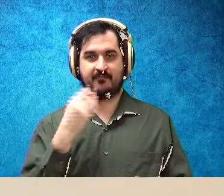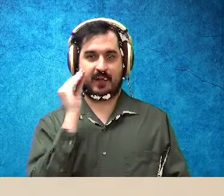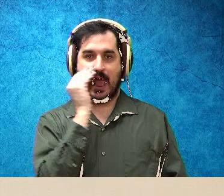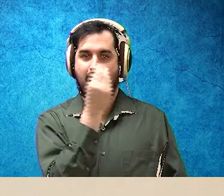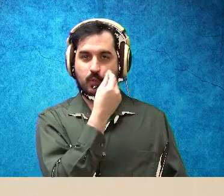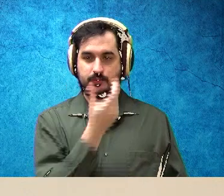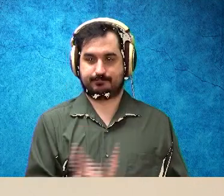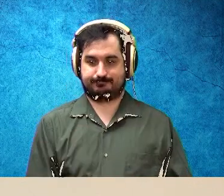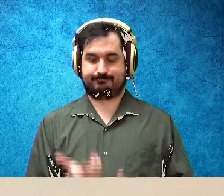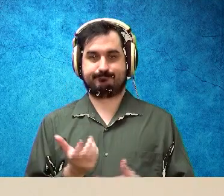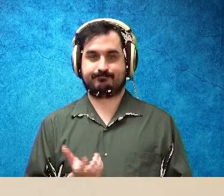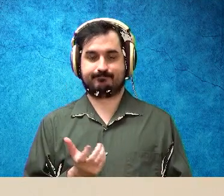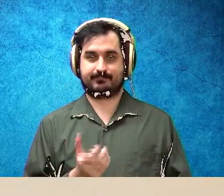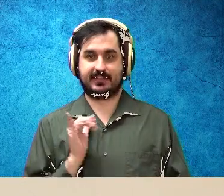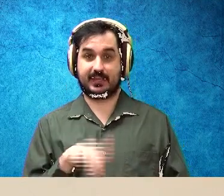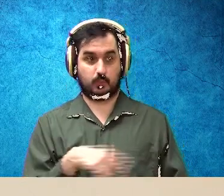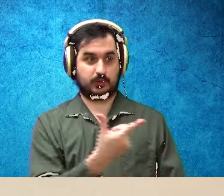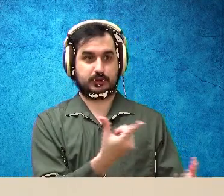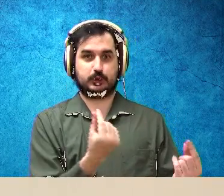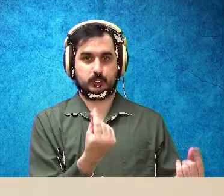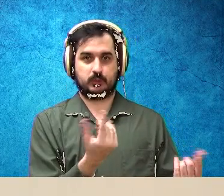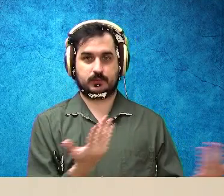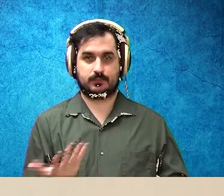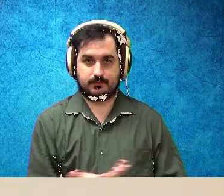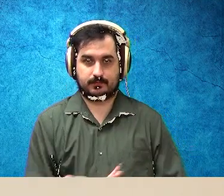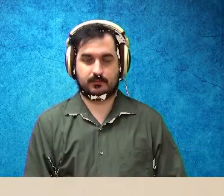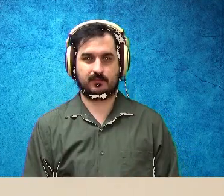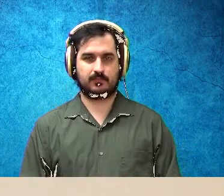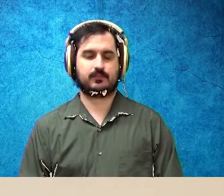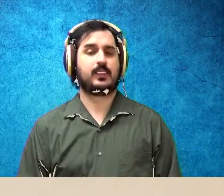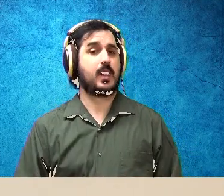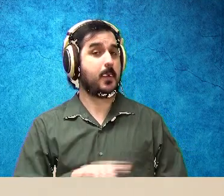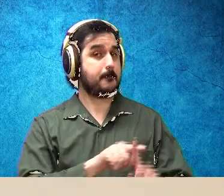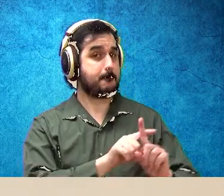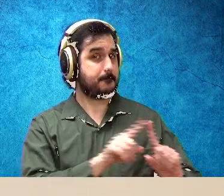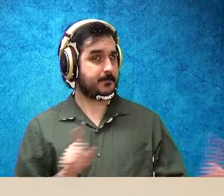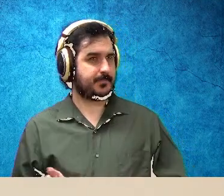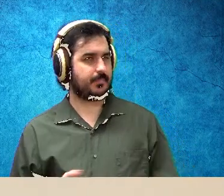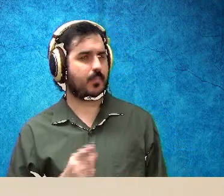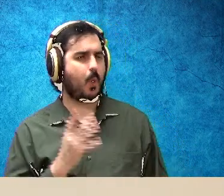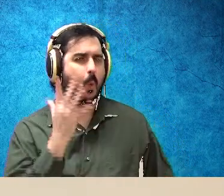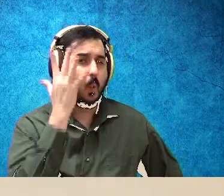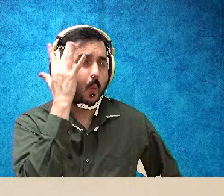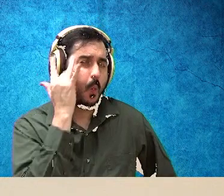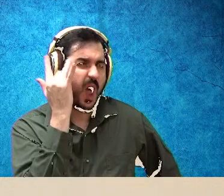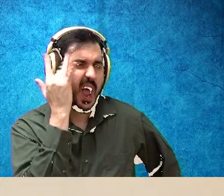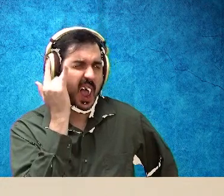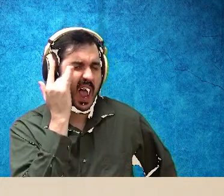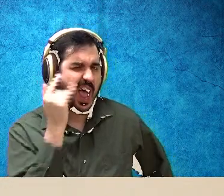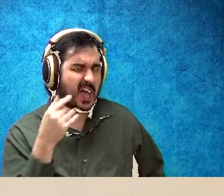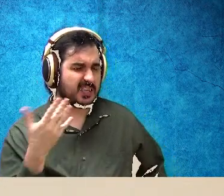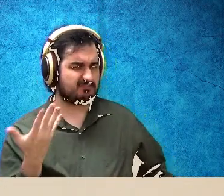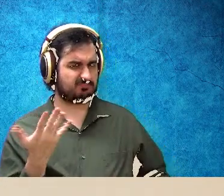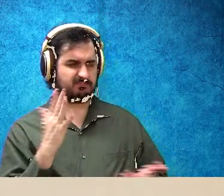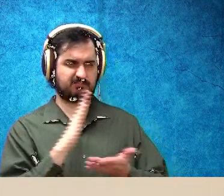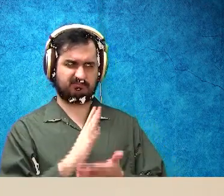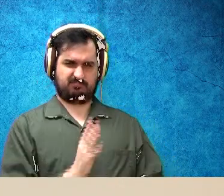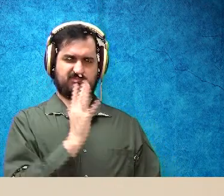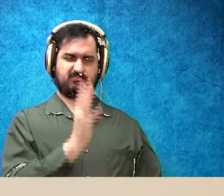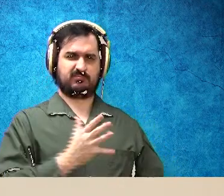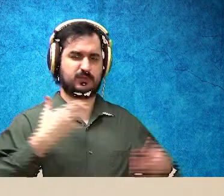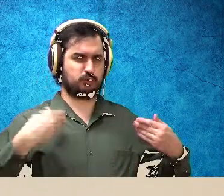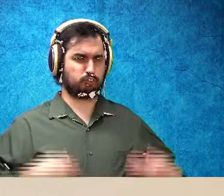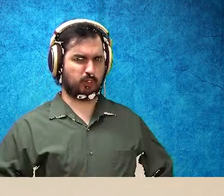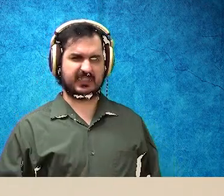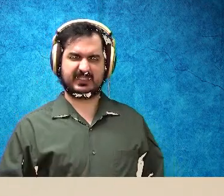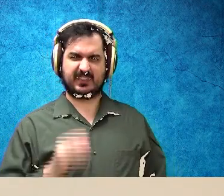not inferring. Okay? Why would I dress up? Why would a girl dress up? Why would she carry flowers? This is an